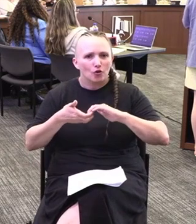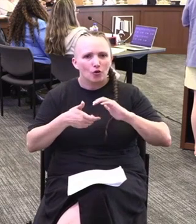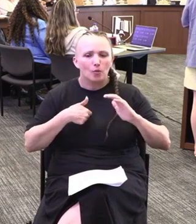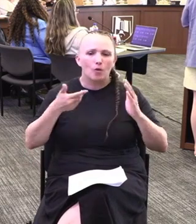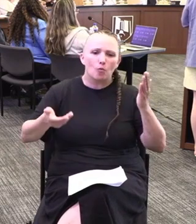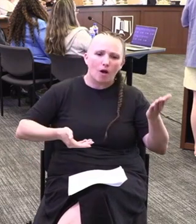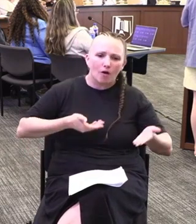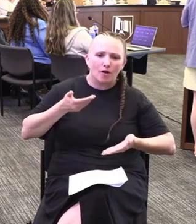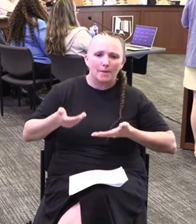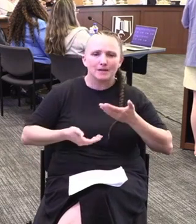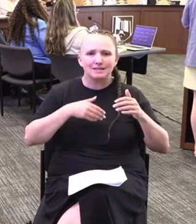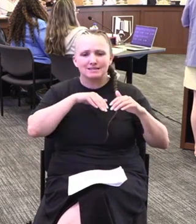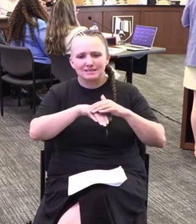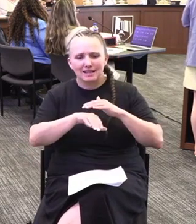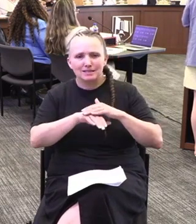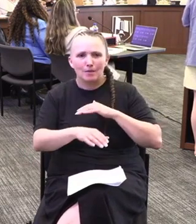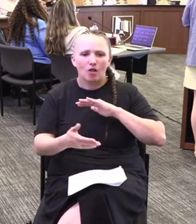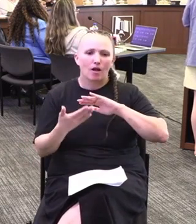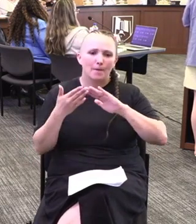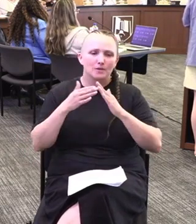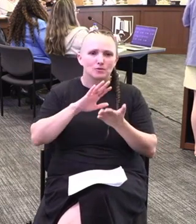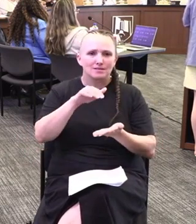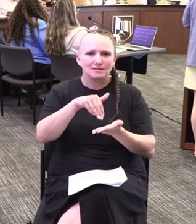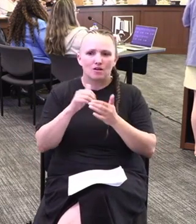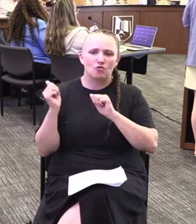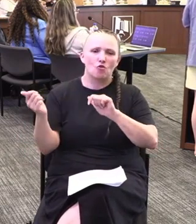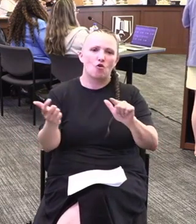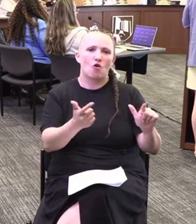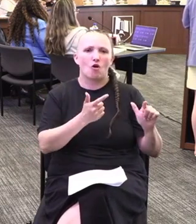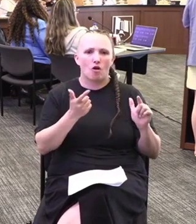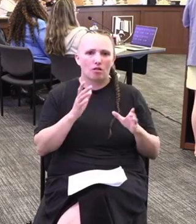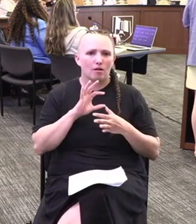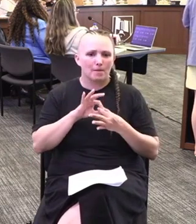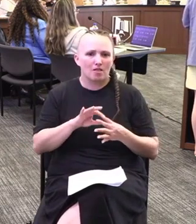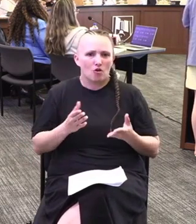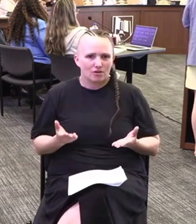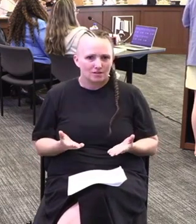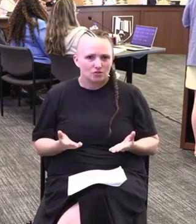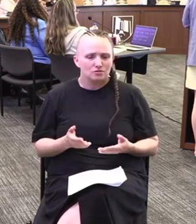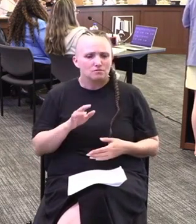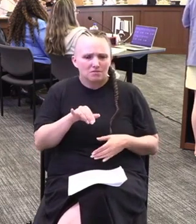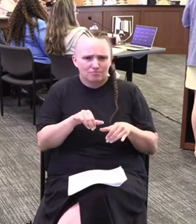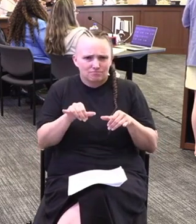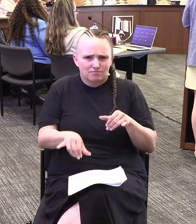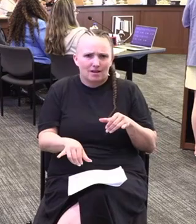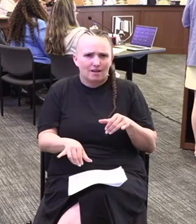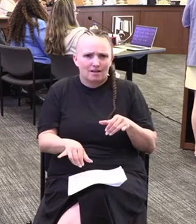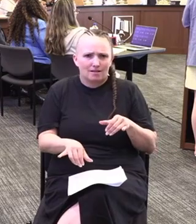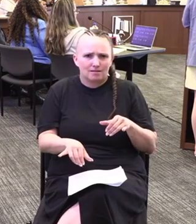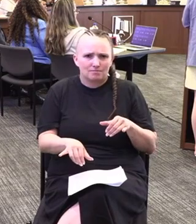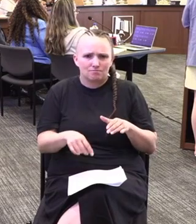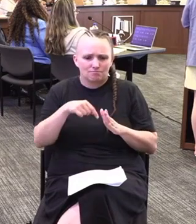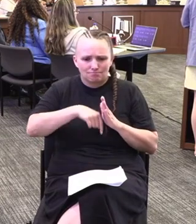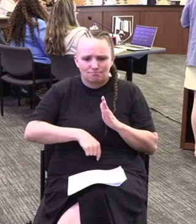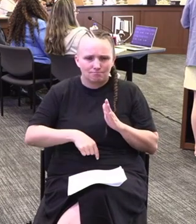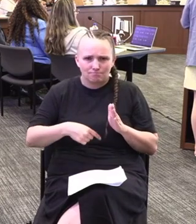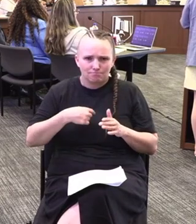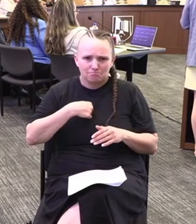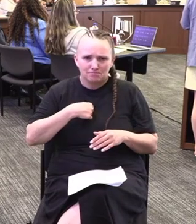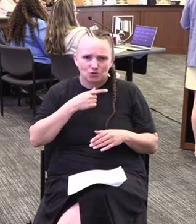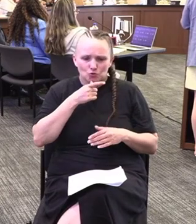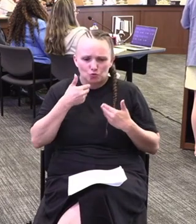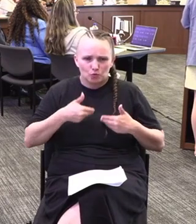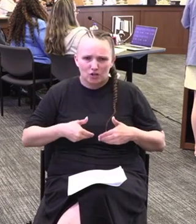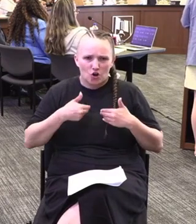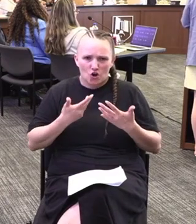we are community-centered, and we believe that everyone belongs here. That does not change. That is our core. That is who we are. But what